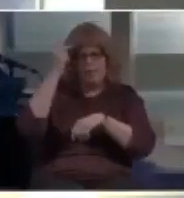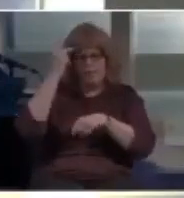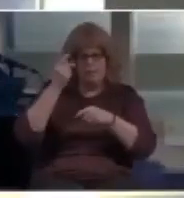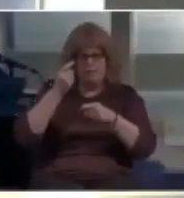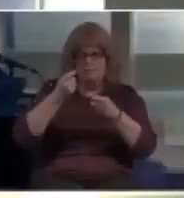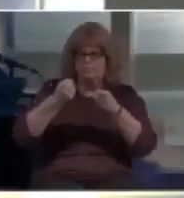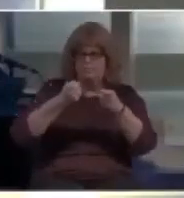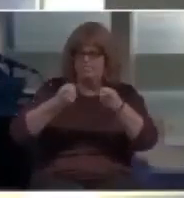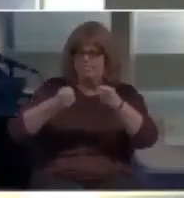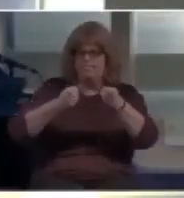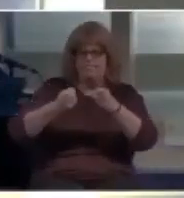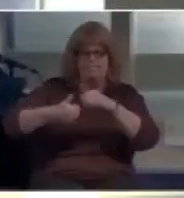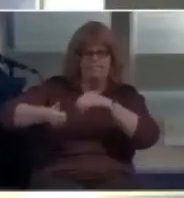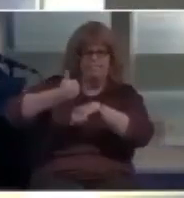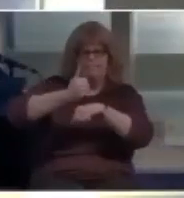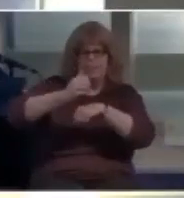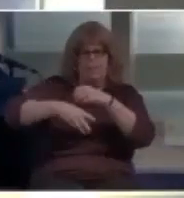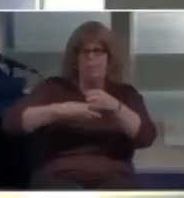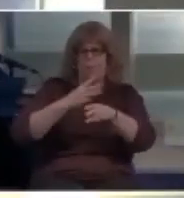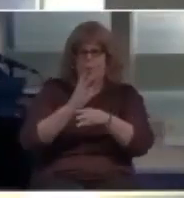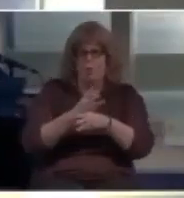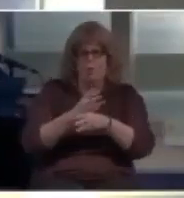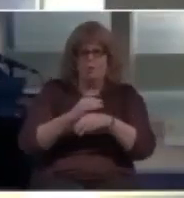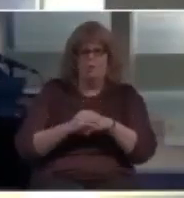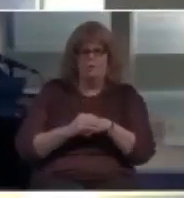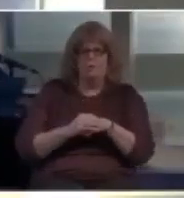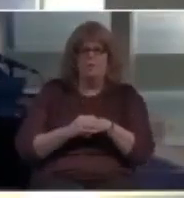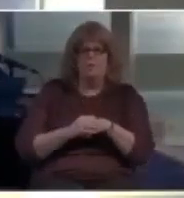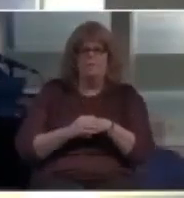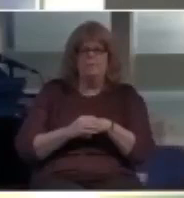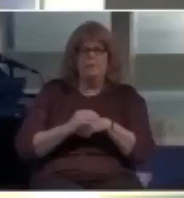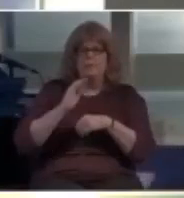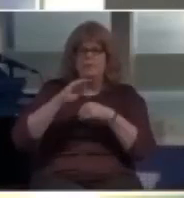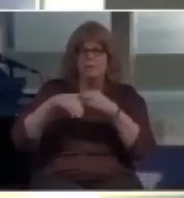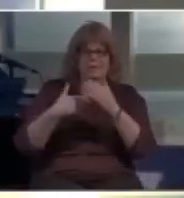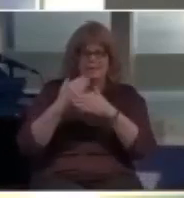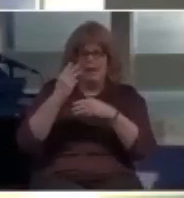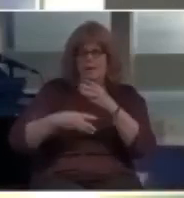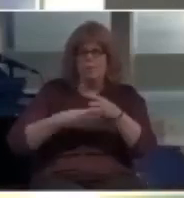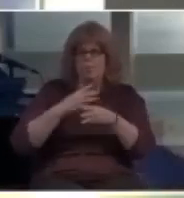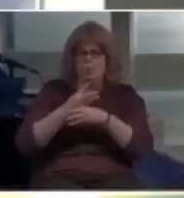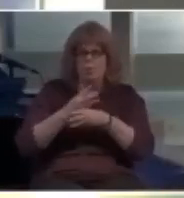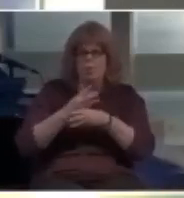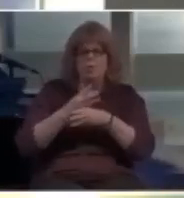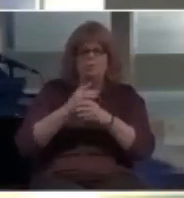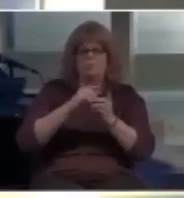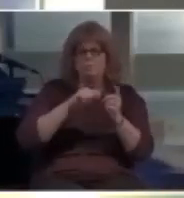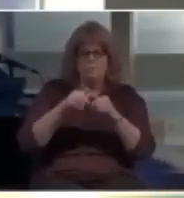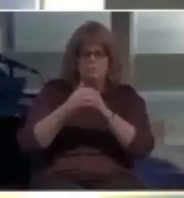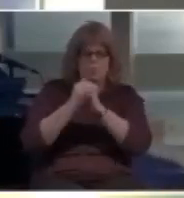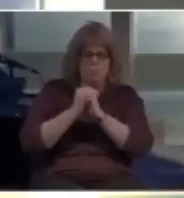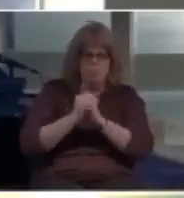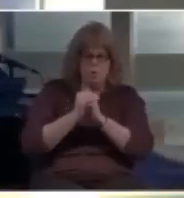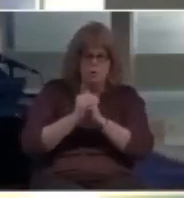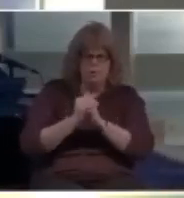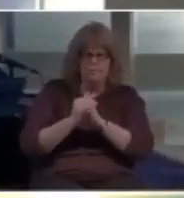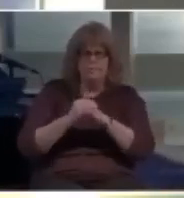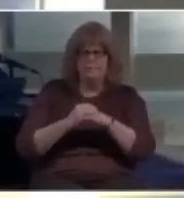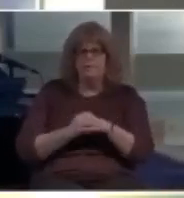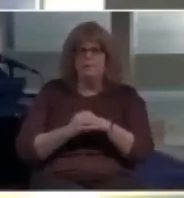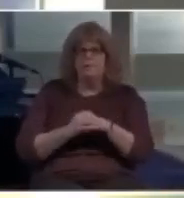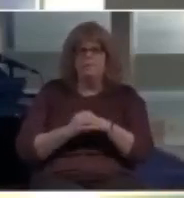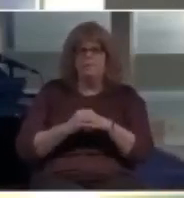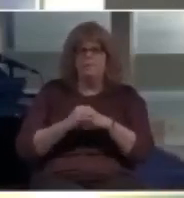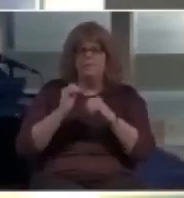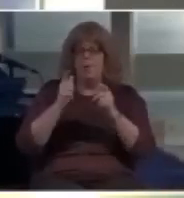over the entire world. And so the entire world comes and worships him as a result. All